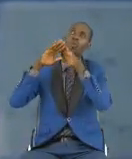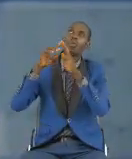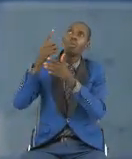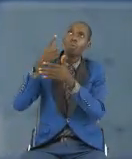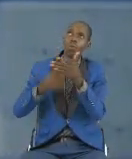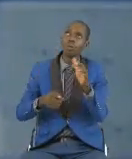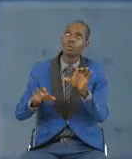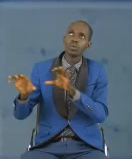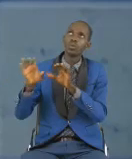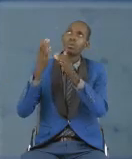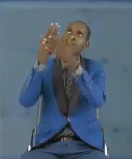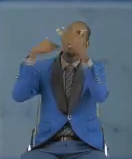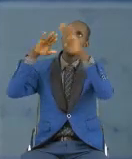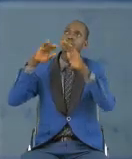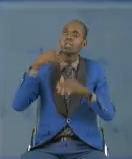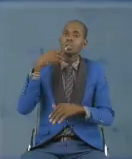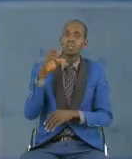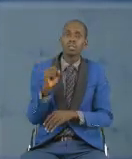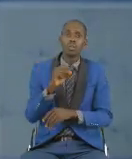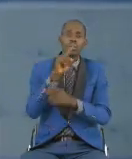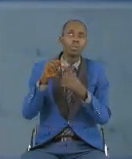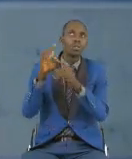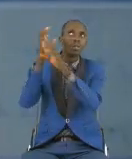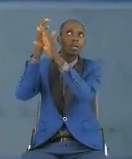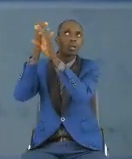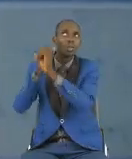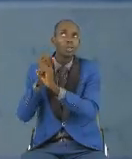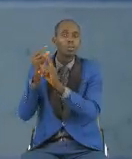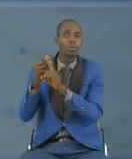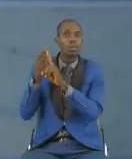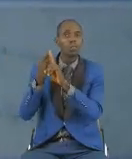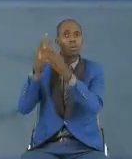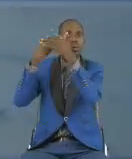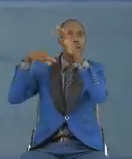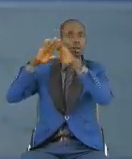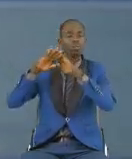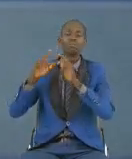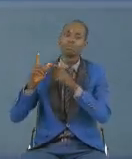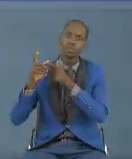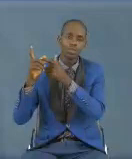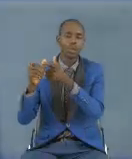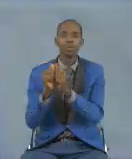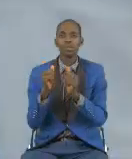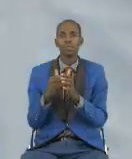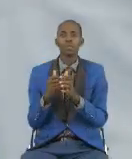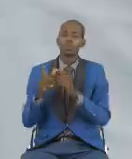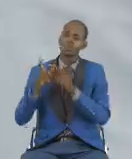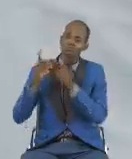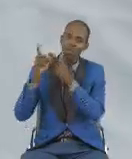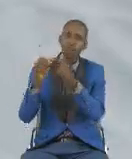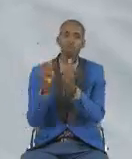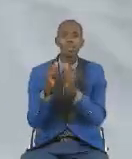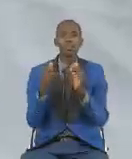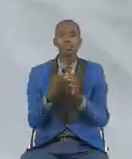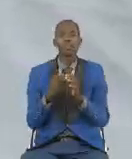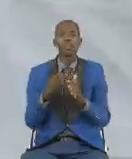heaven say? And when you get the word from heaven, run. I said run. Amen. And you